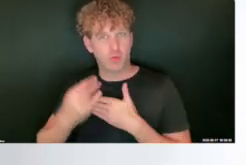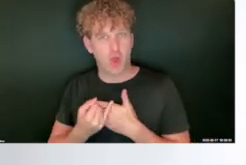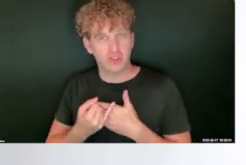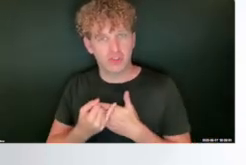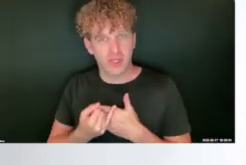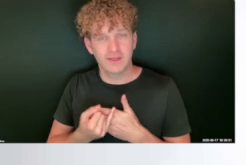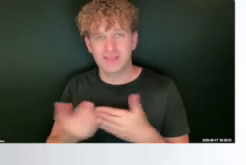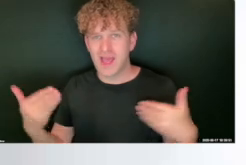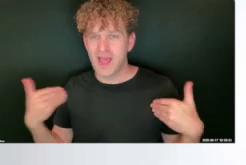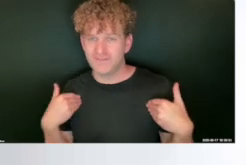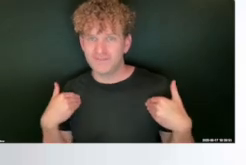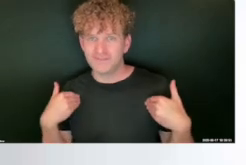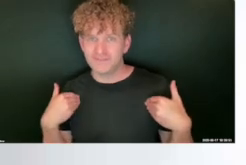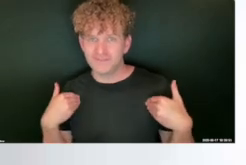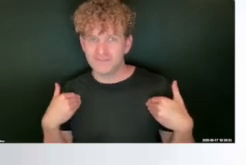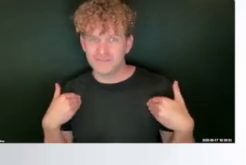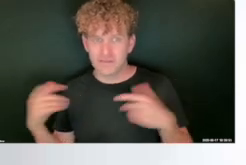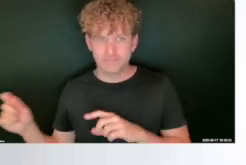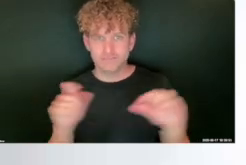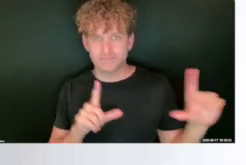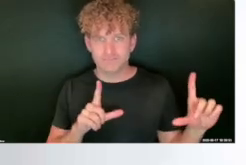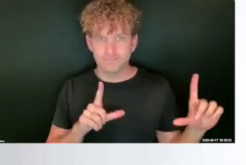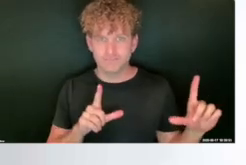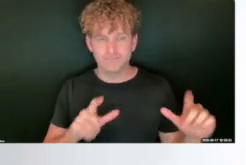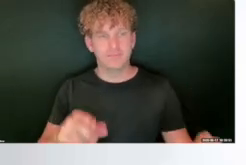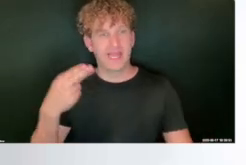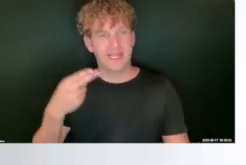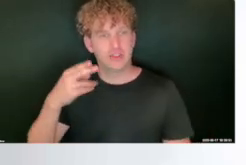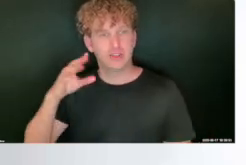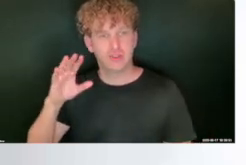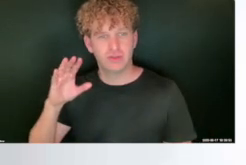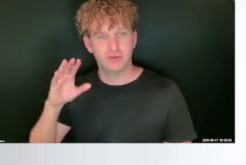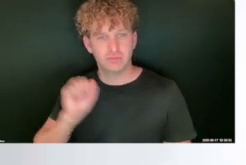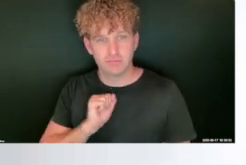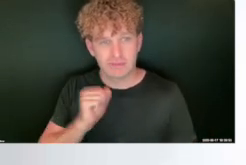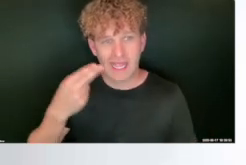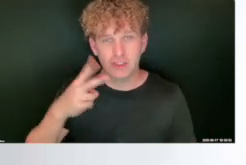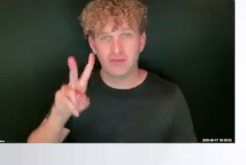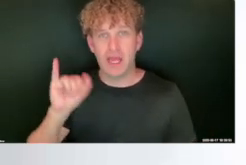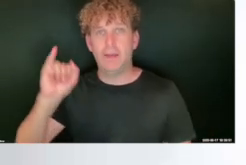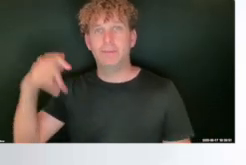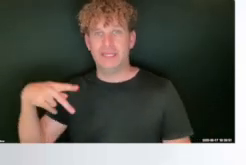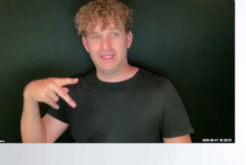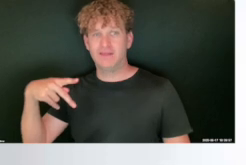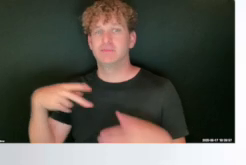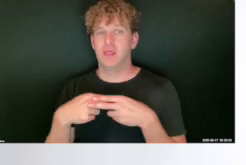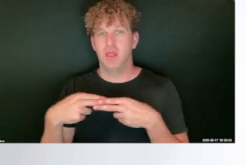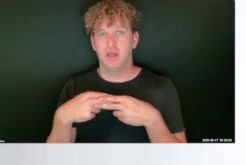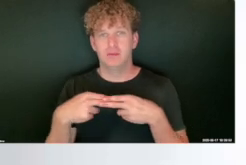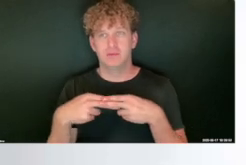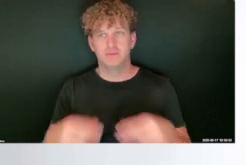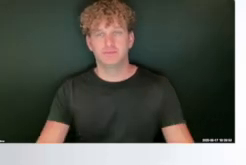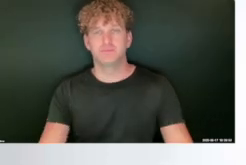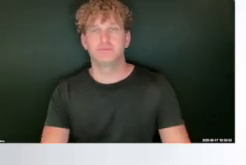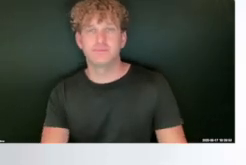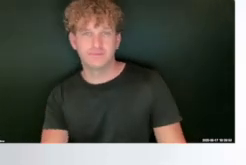And we can go, so I'll be speaking about HVIP, and we can go to the next slide. We only have 1 slide for HVIP today. And just kind of in interest